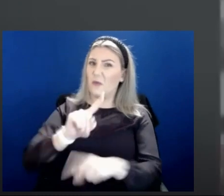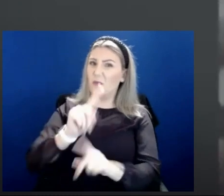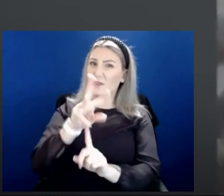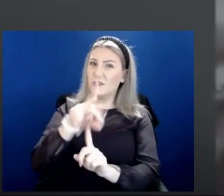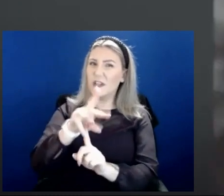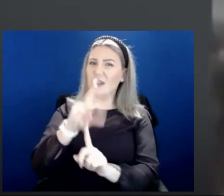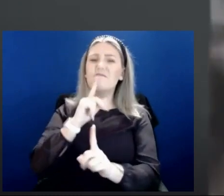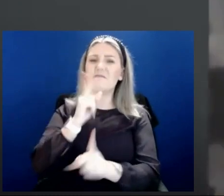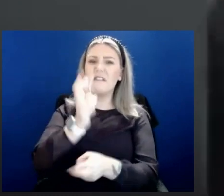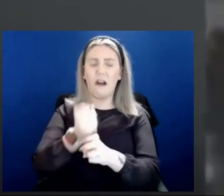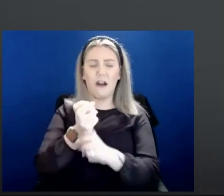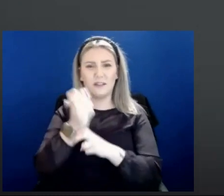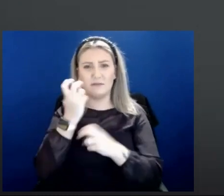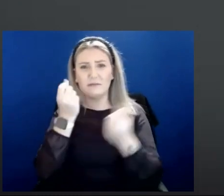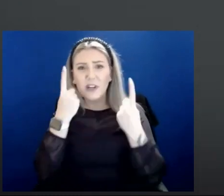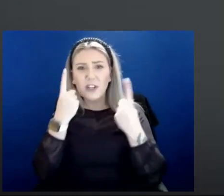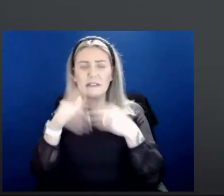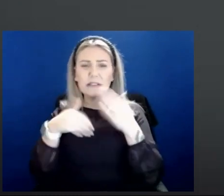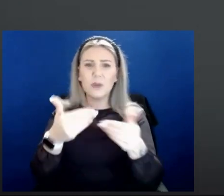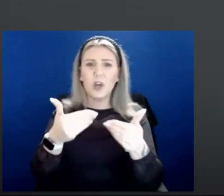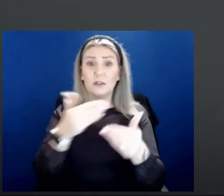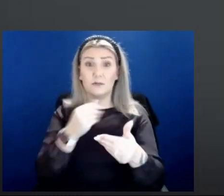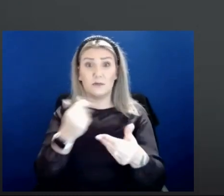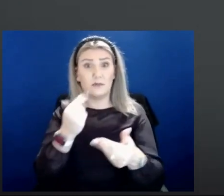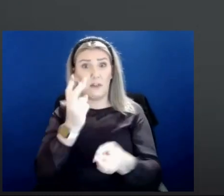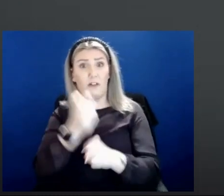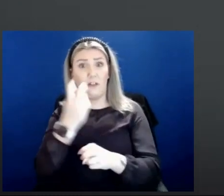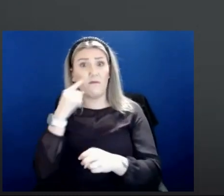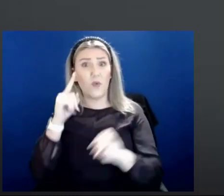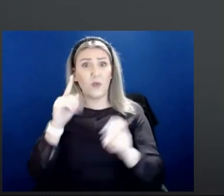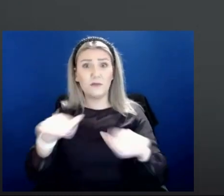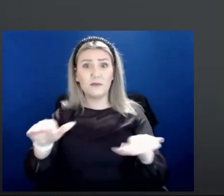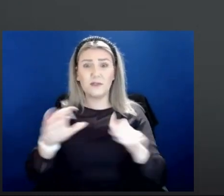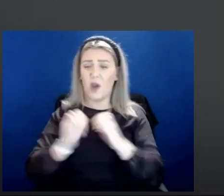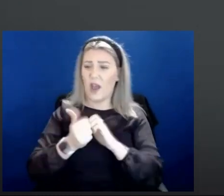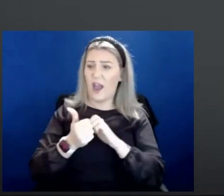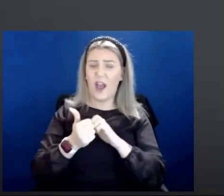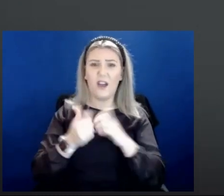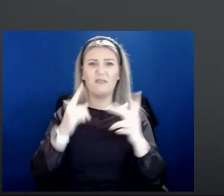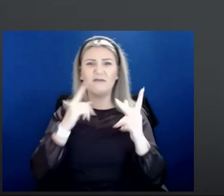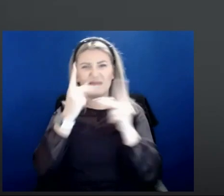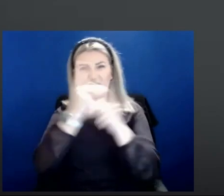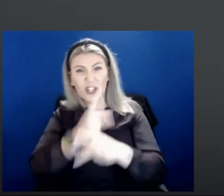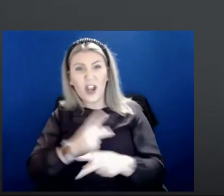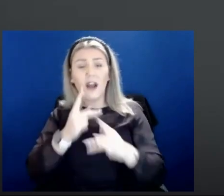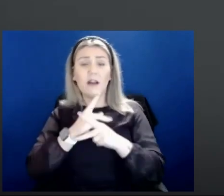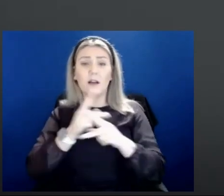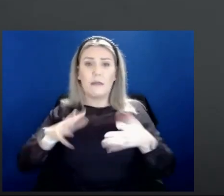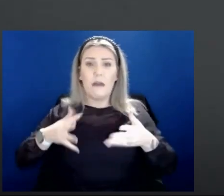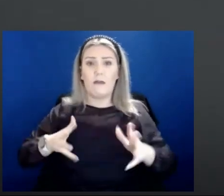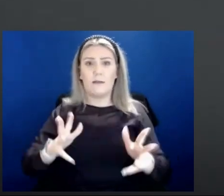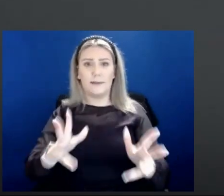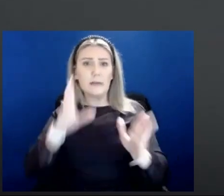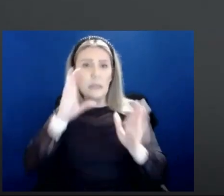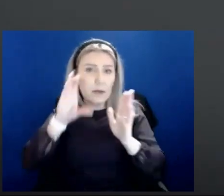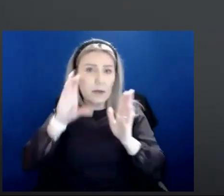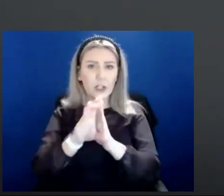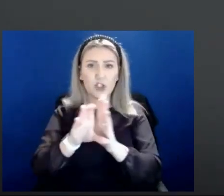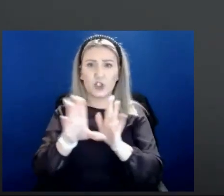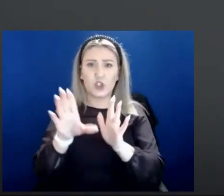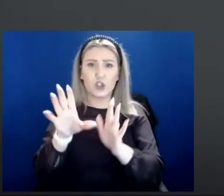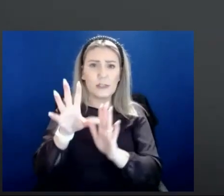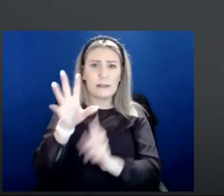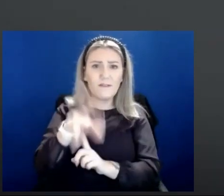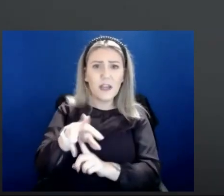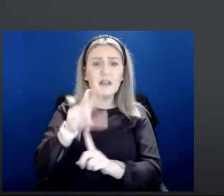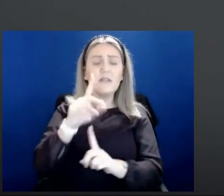to understand. So how do we help them navigate the anxiety surrounding these type of images and these tough topics? Joining us this morning to